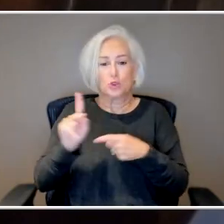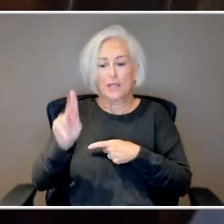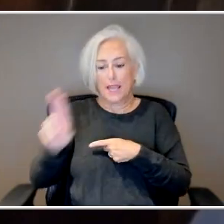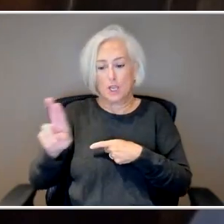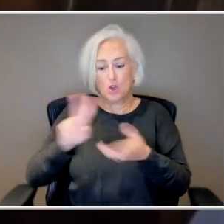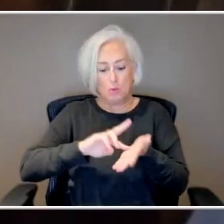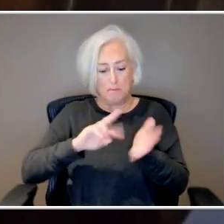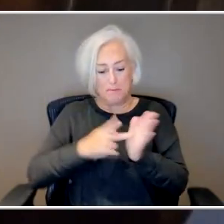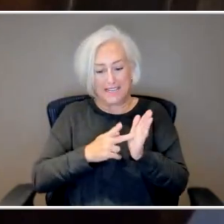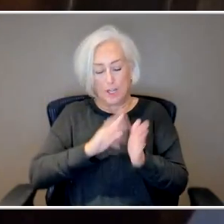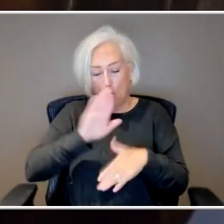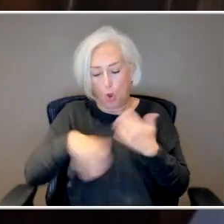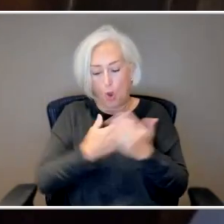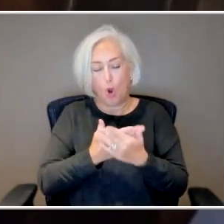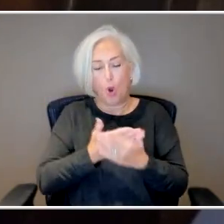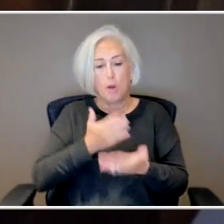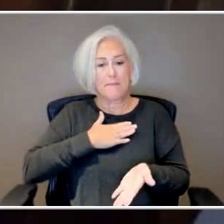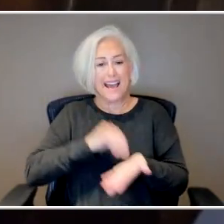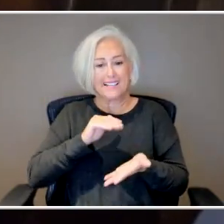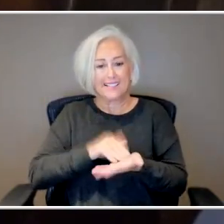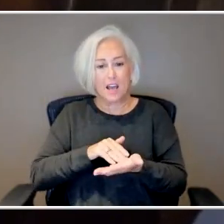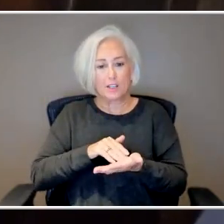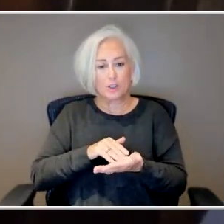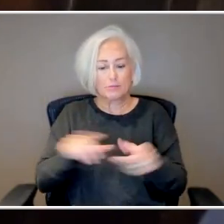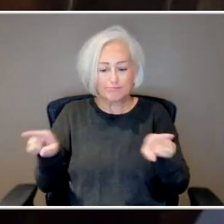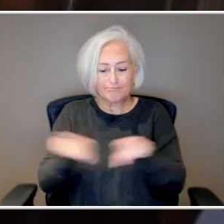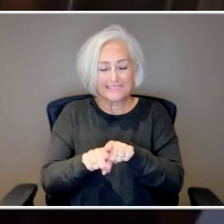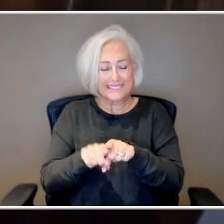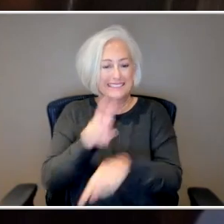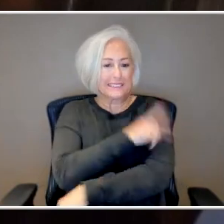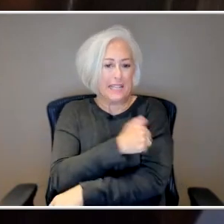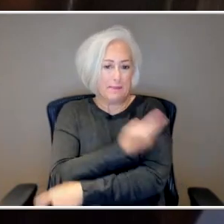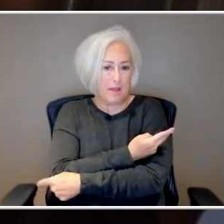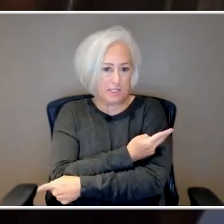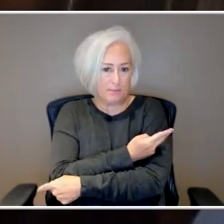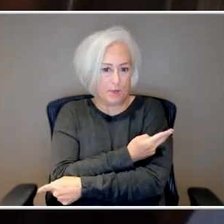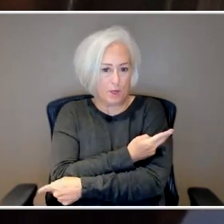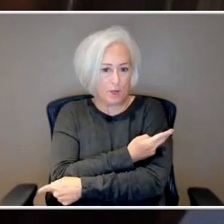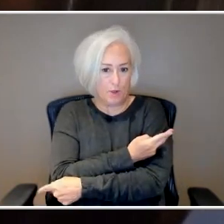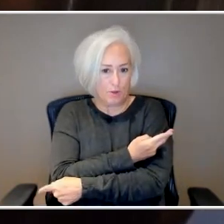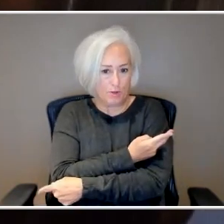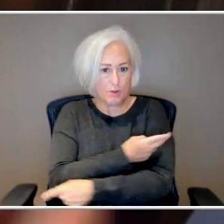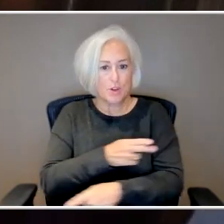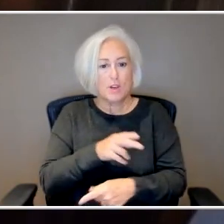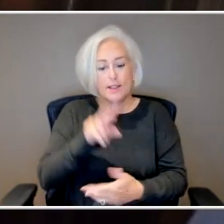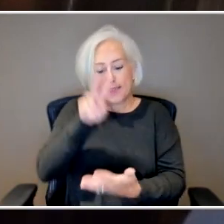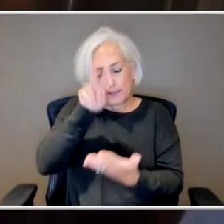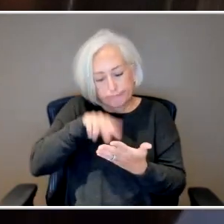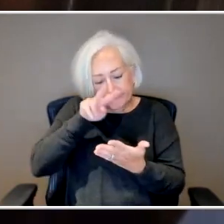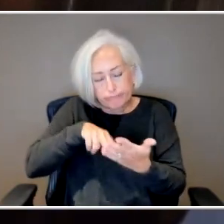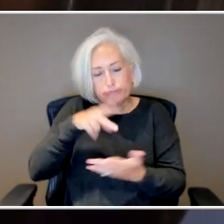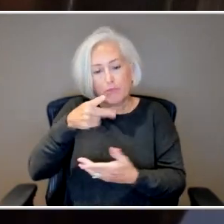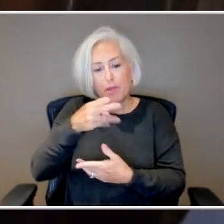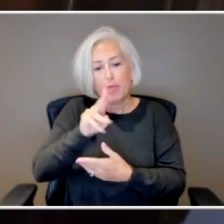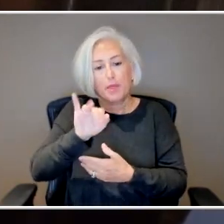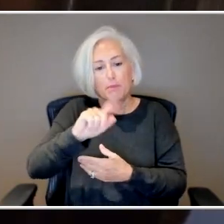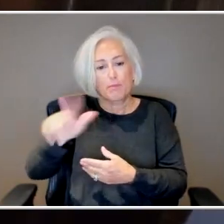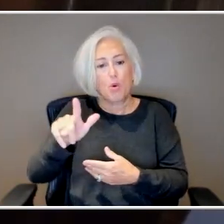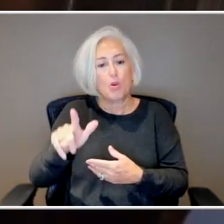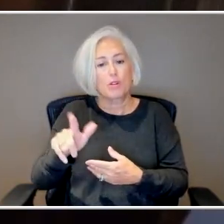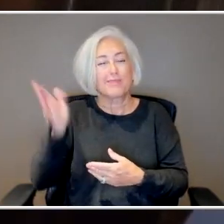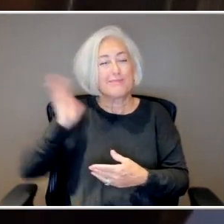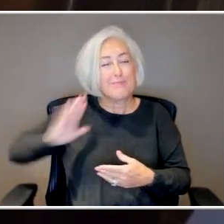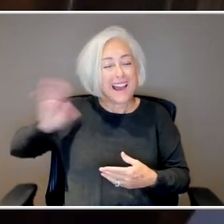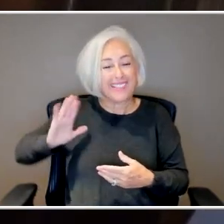physicians that can read. At that time, the portal wasn't as active, and now it's more open, but using